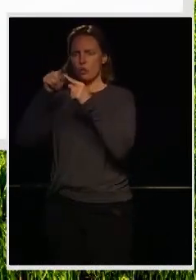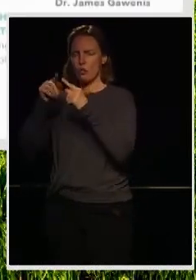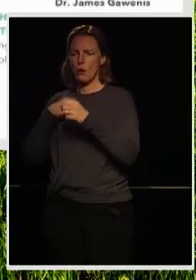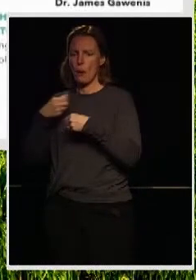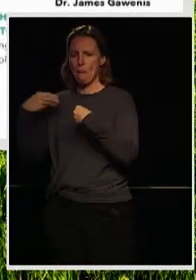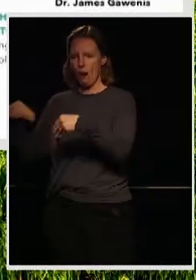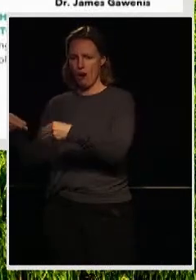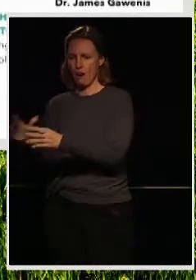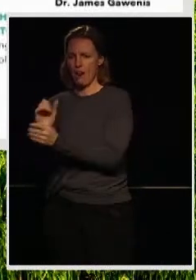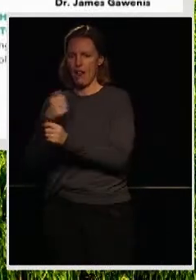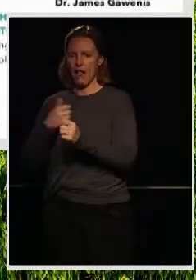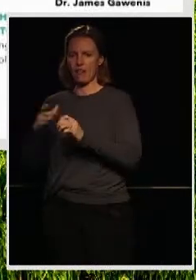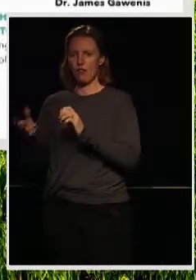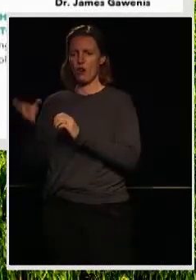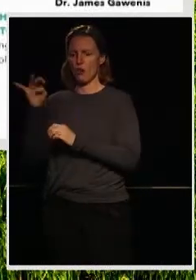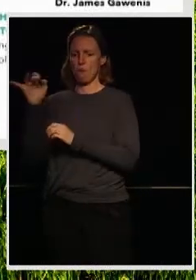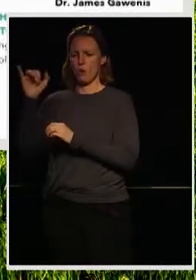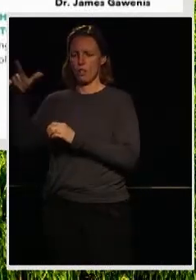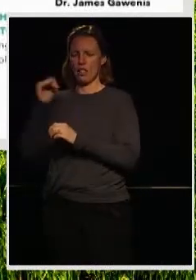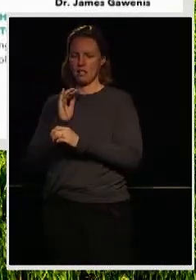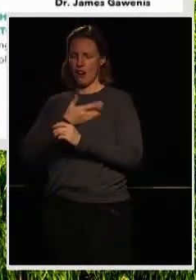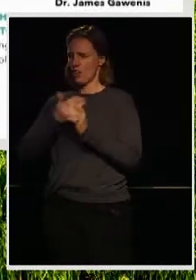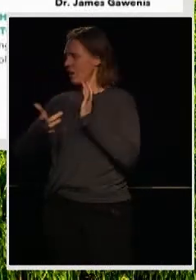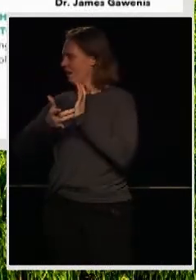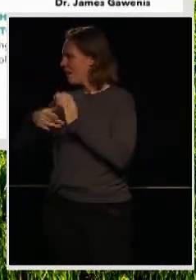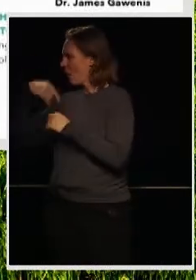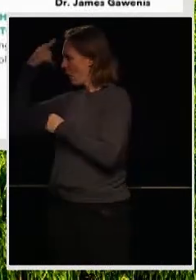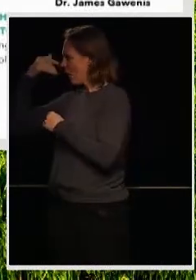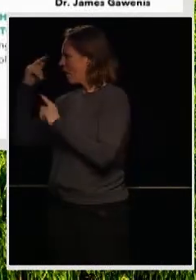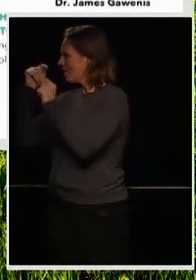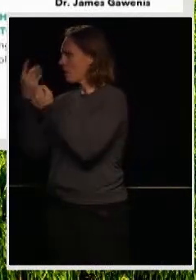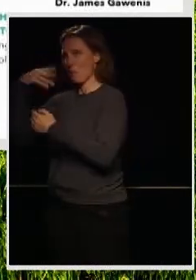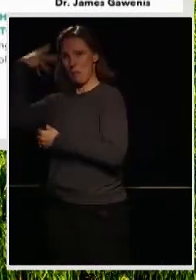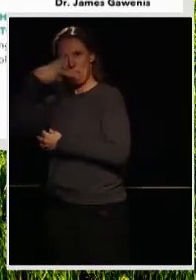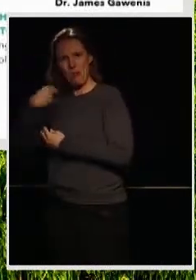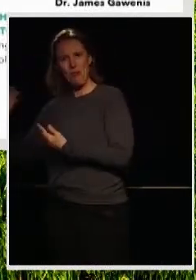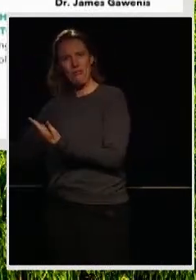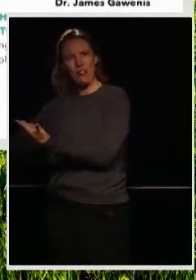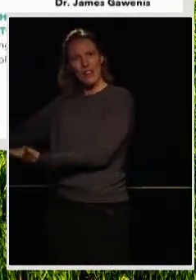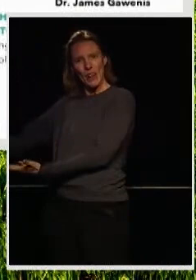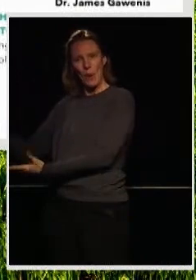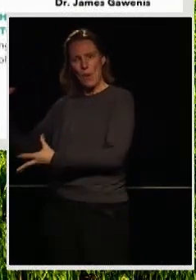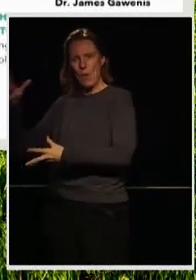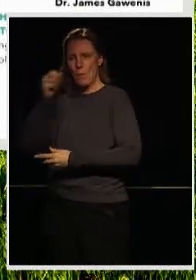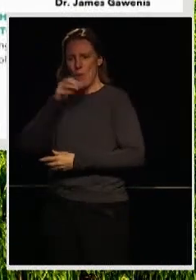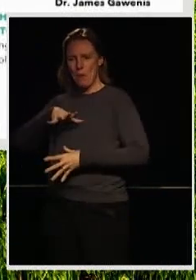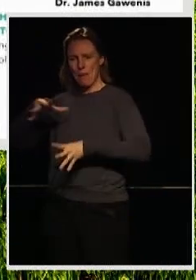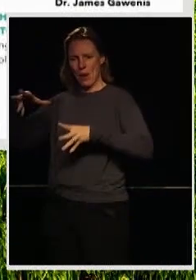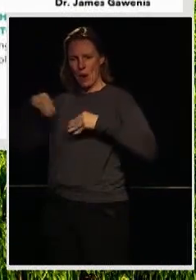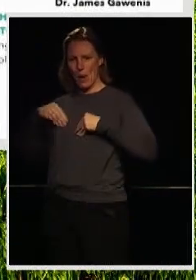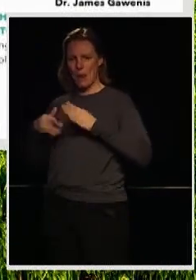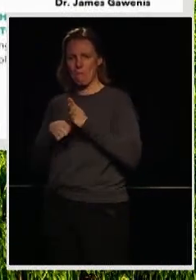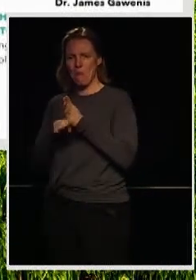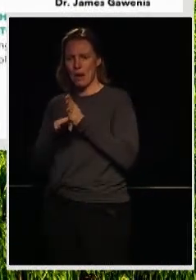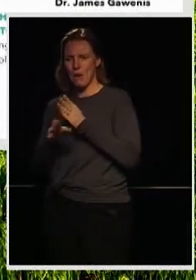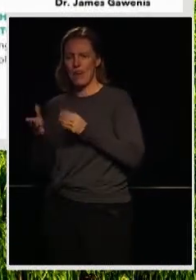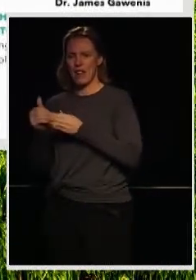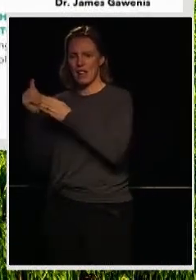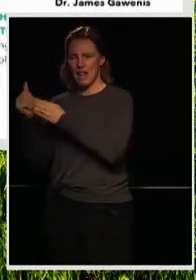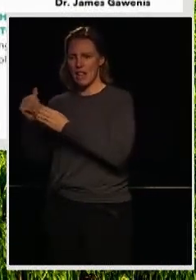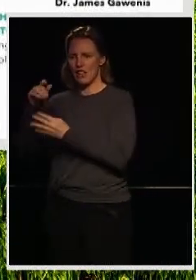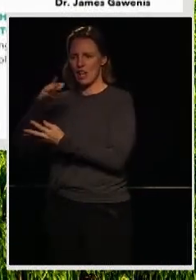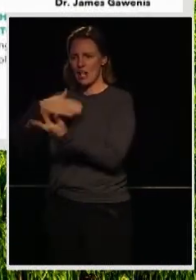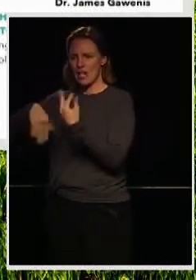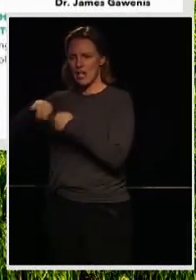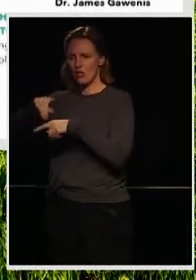our technology. Look at our team. Aren't we beautiful? We're a woman-owned, minority-led, interdisciplinary